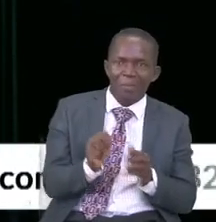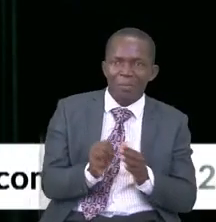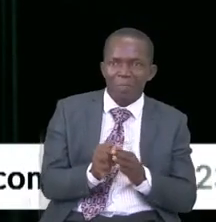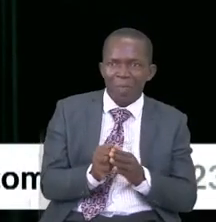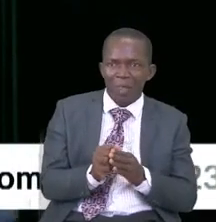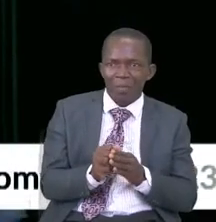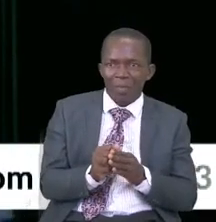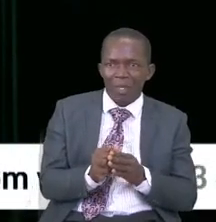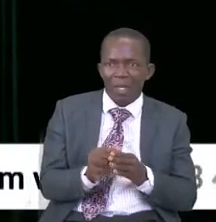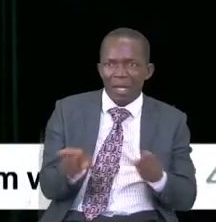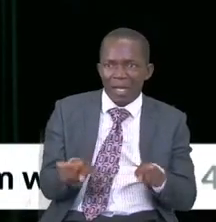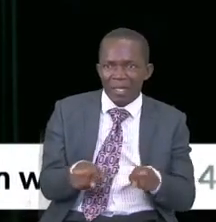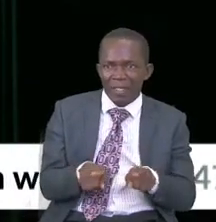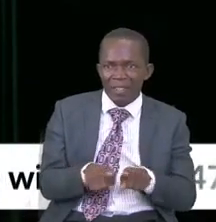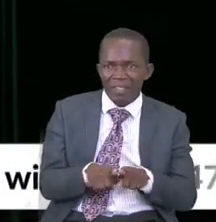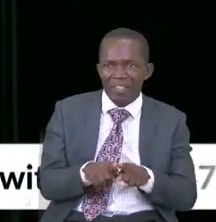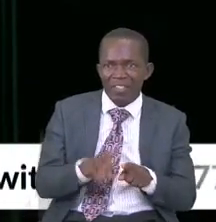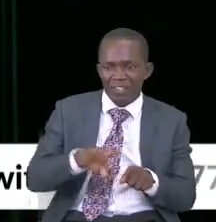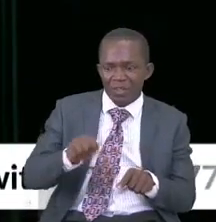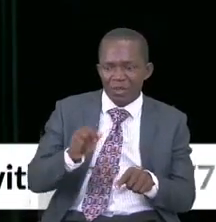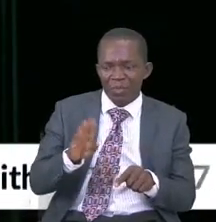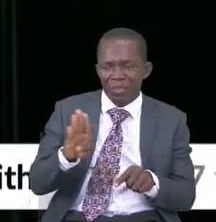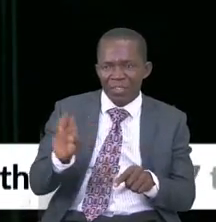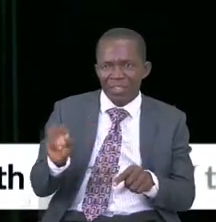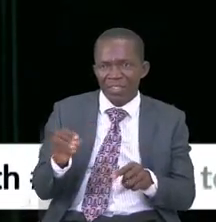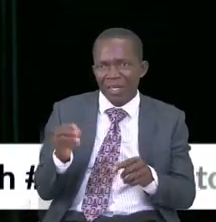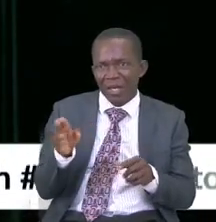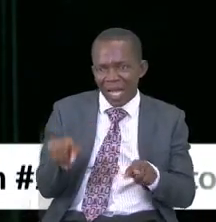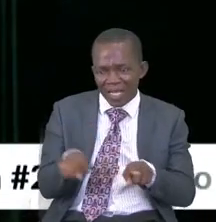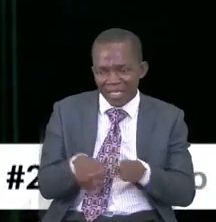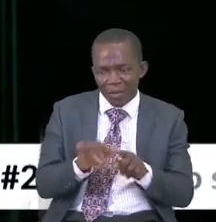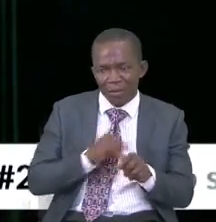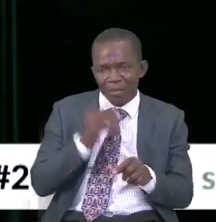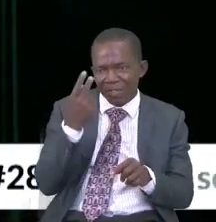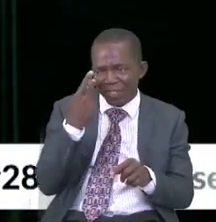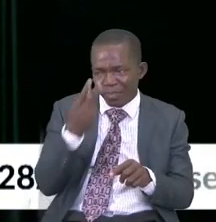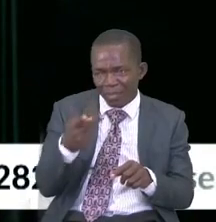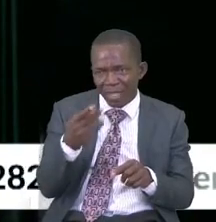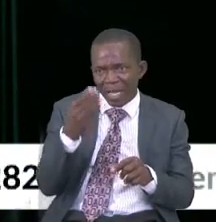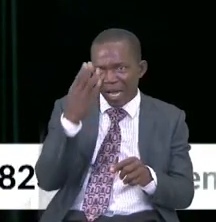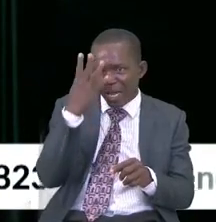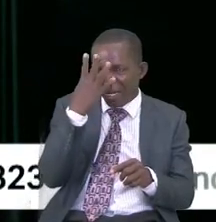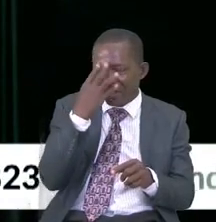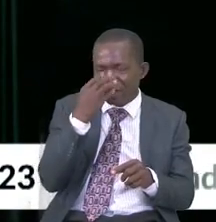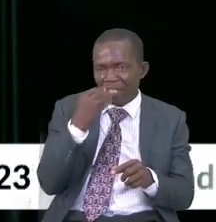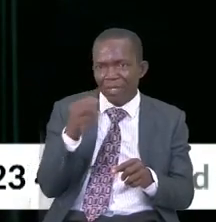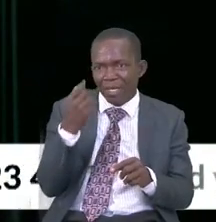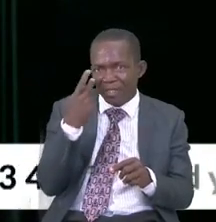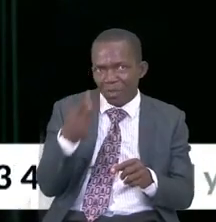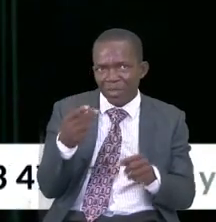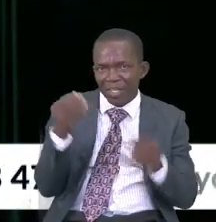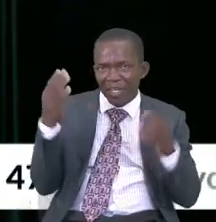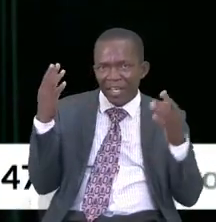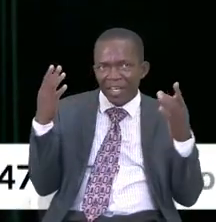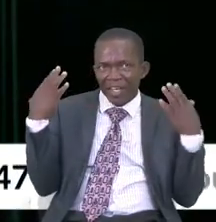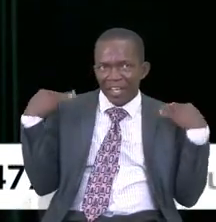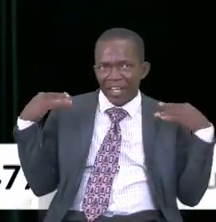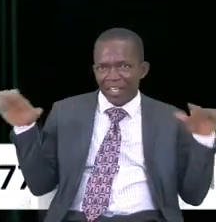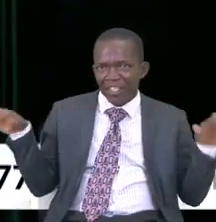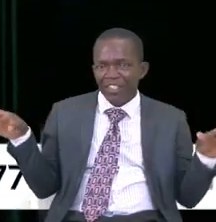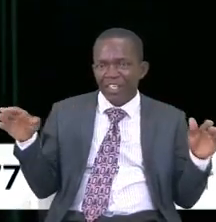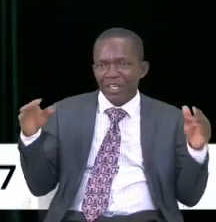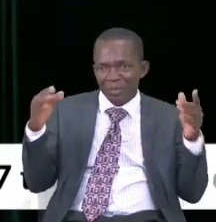the angels of God were ascending and descending. The church is exciting. The church is not boring. The church is the theater